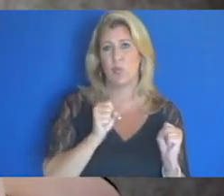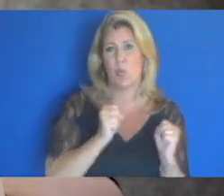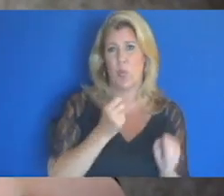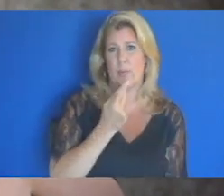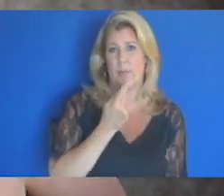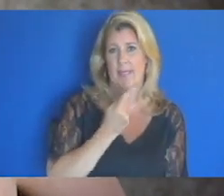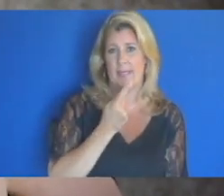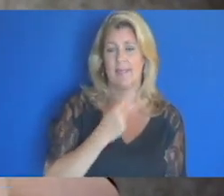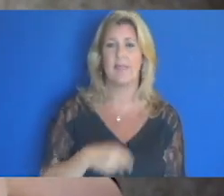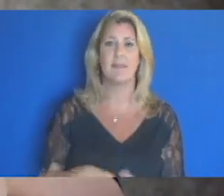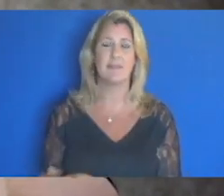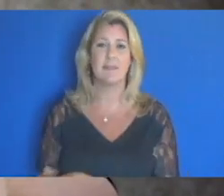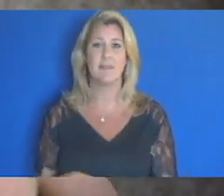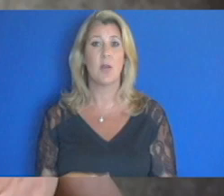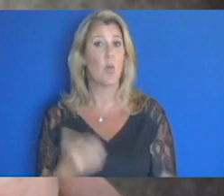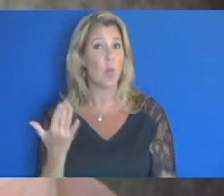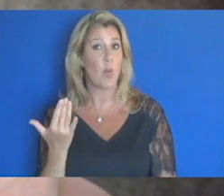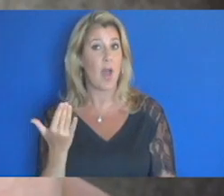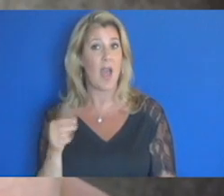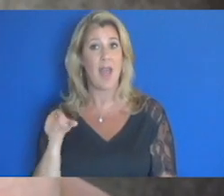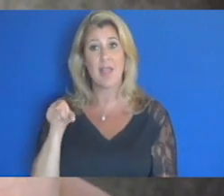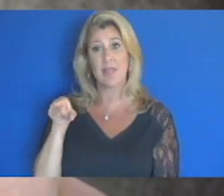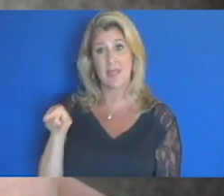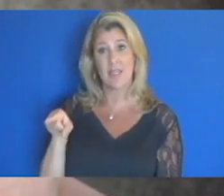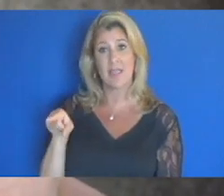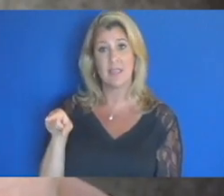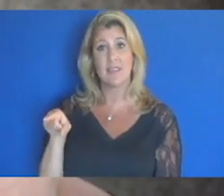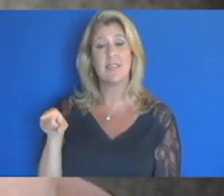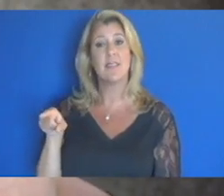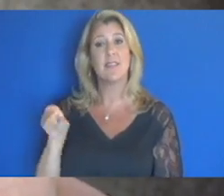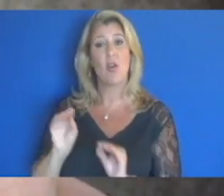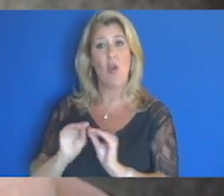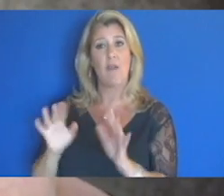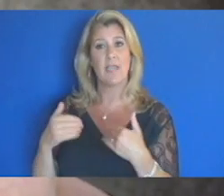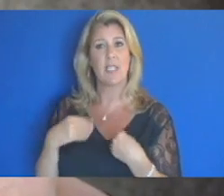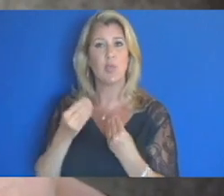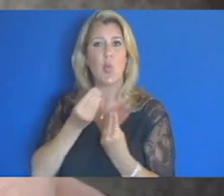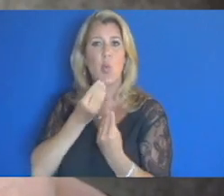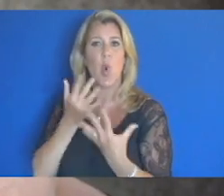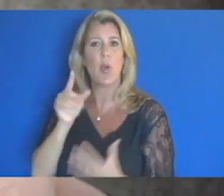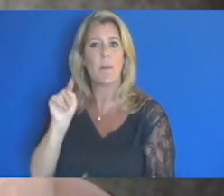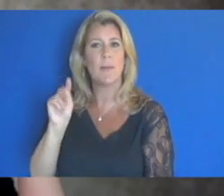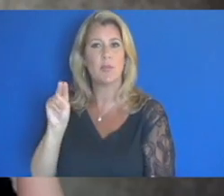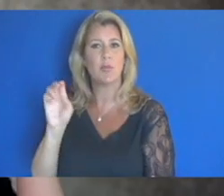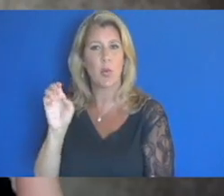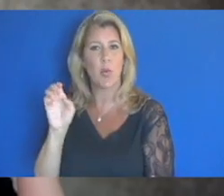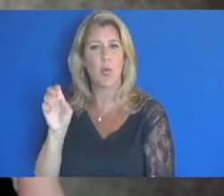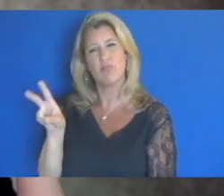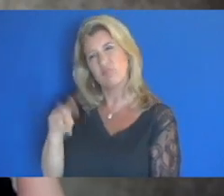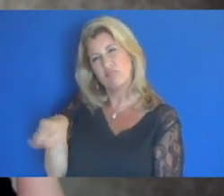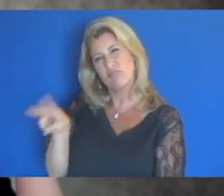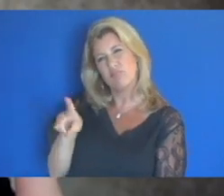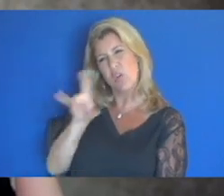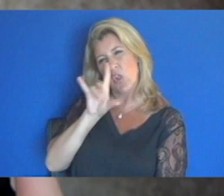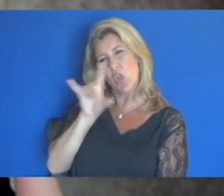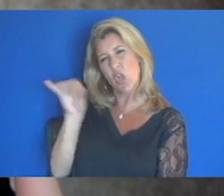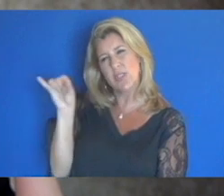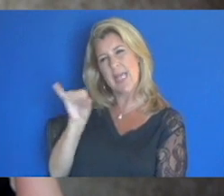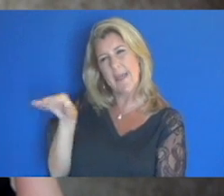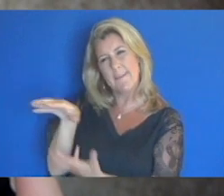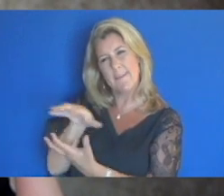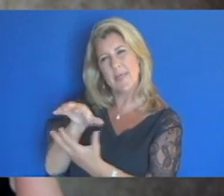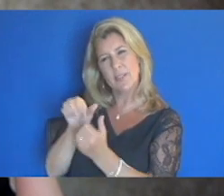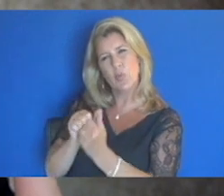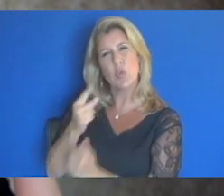a cold pink. That is because this one has a warm tone to it. To me, it looks like it was